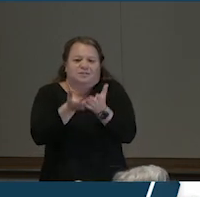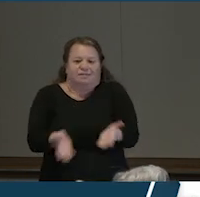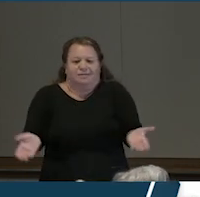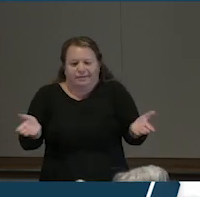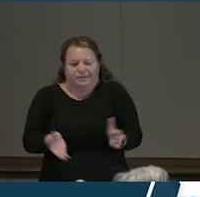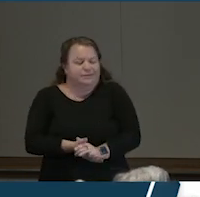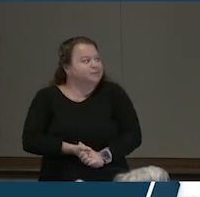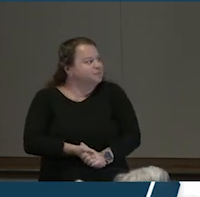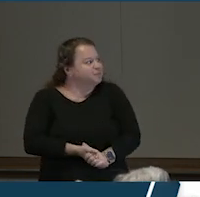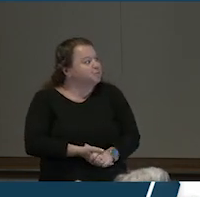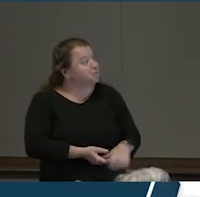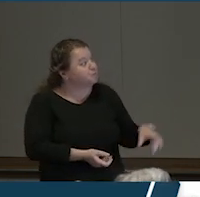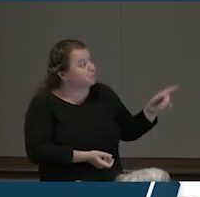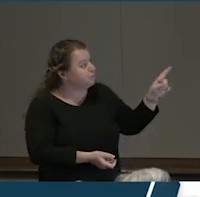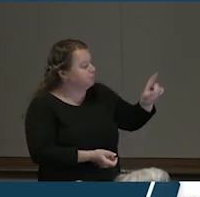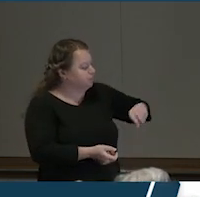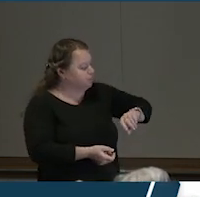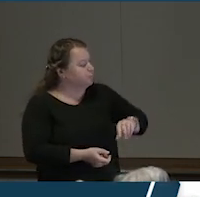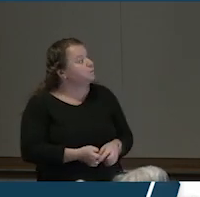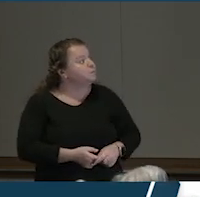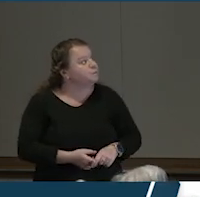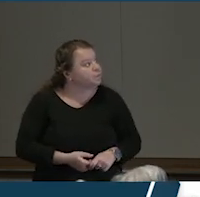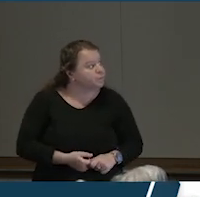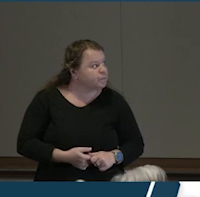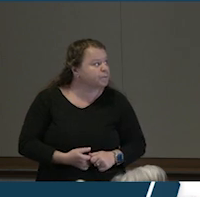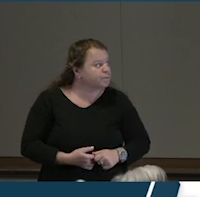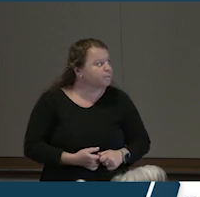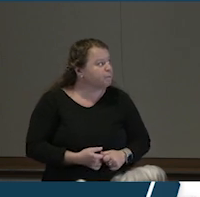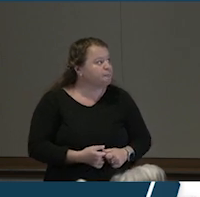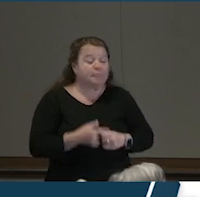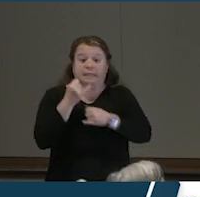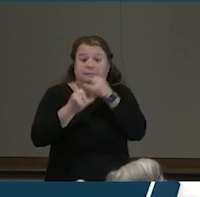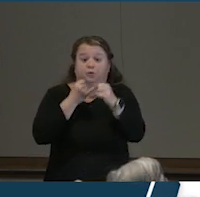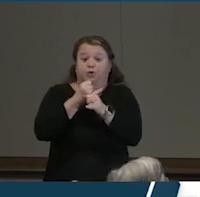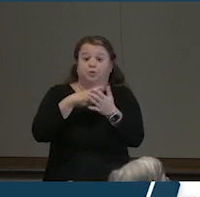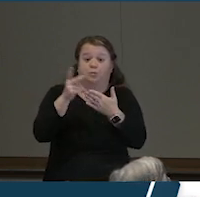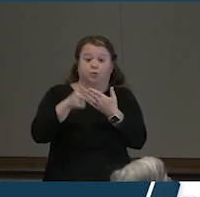So there we say international, and I checked.